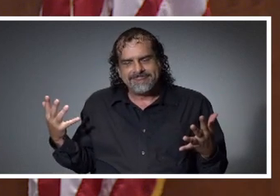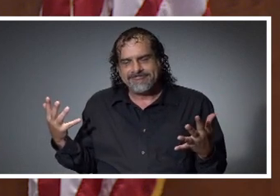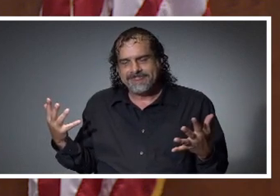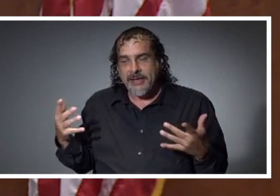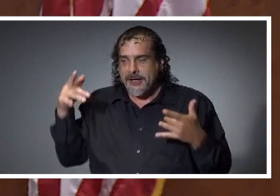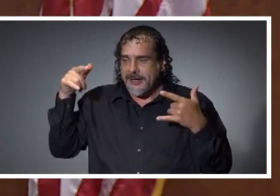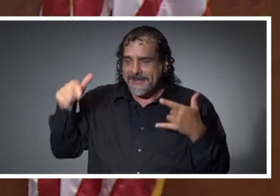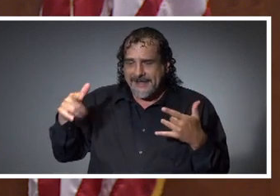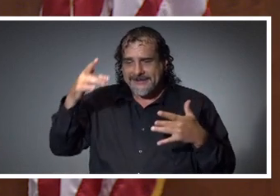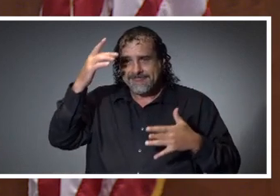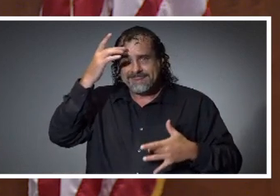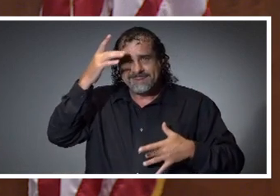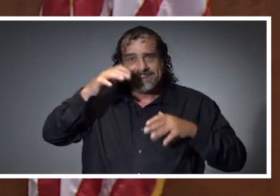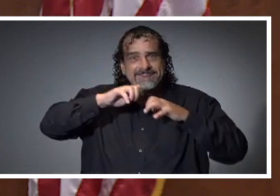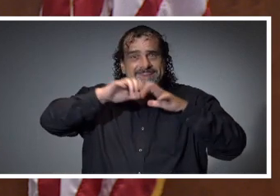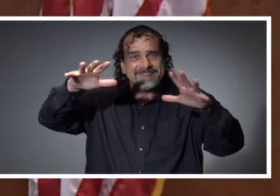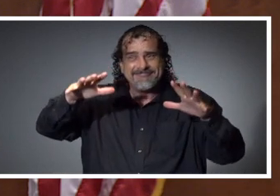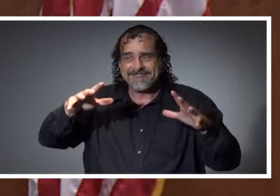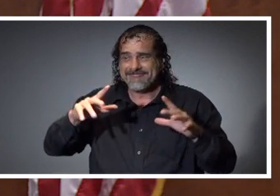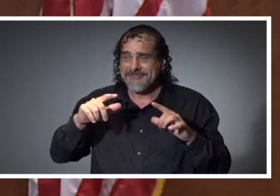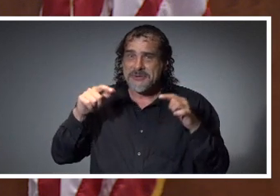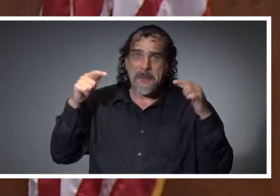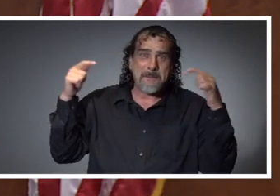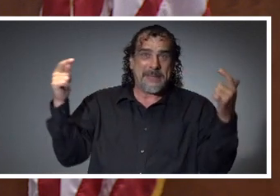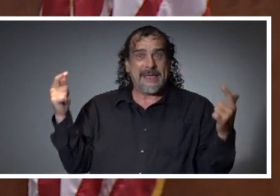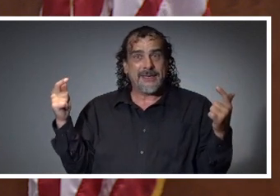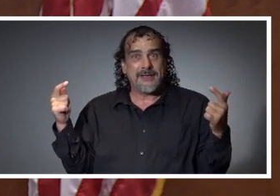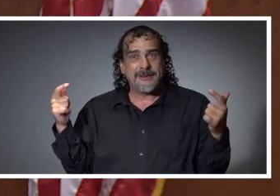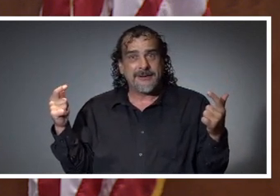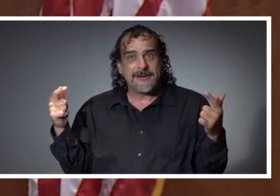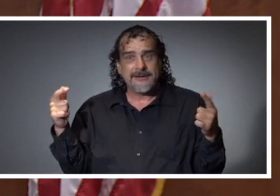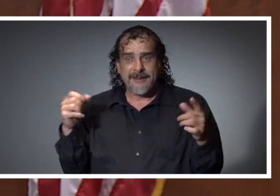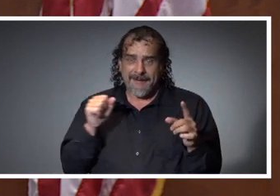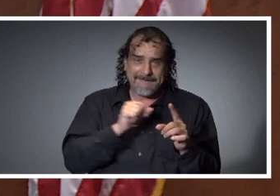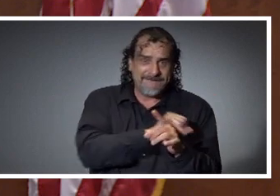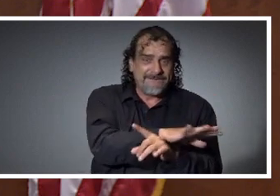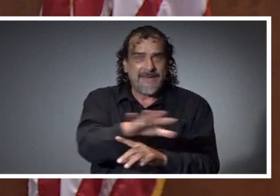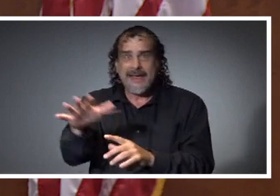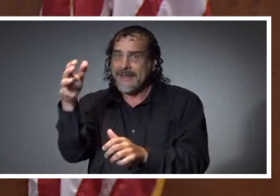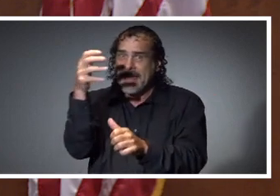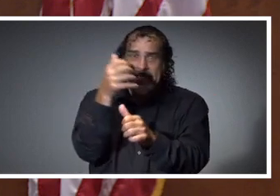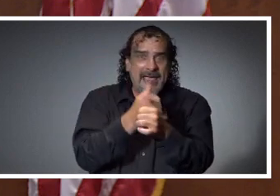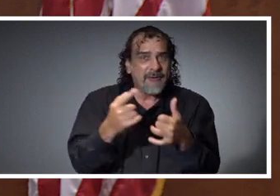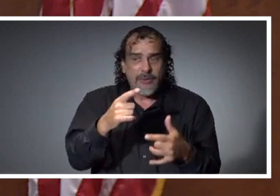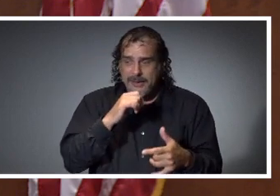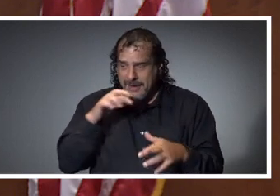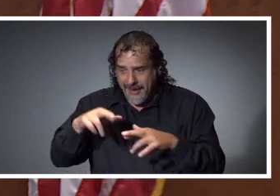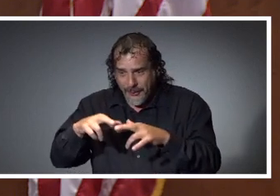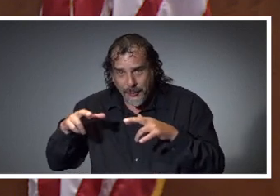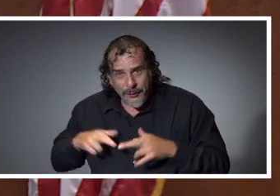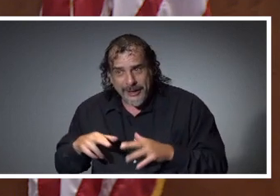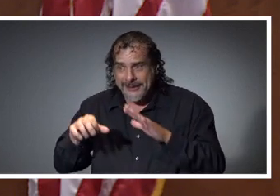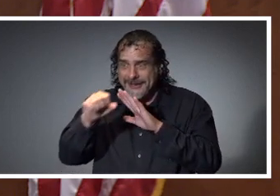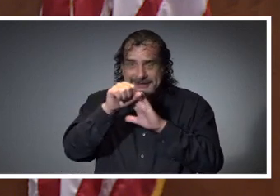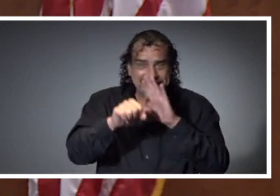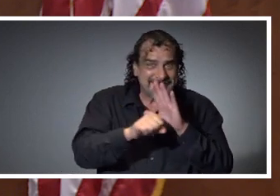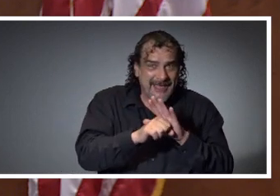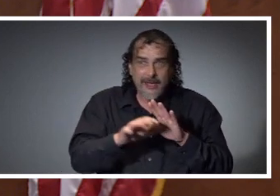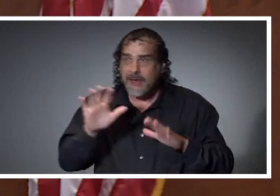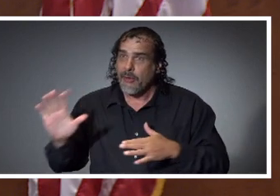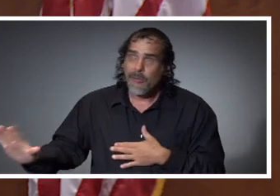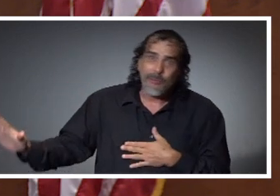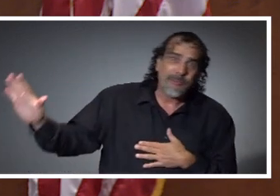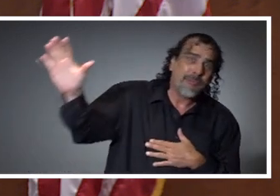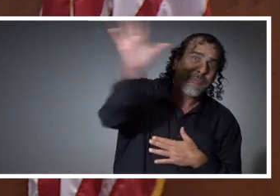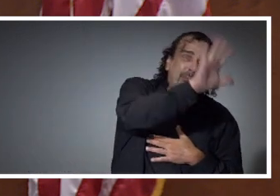this magnitude that has affected this many people, not only in our region, not only in our state, but in our entire